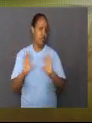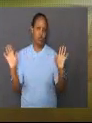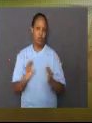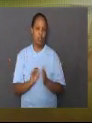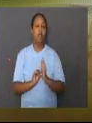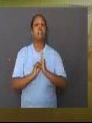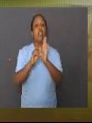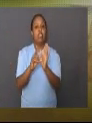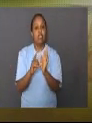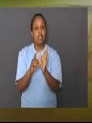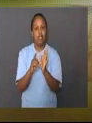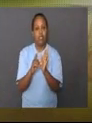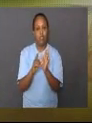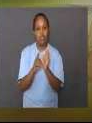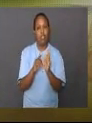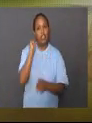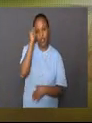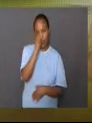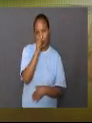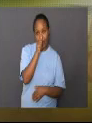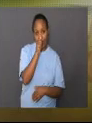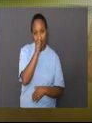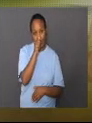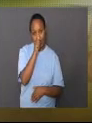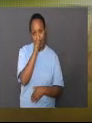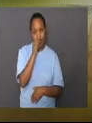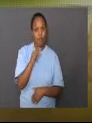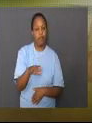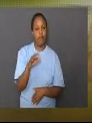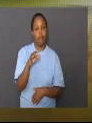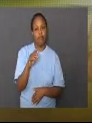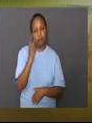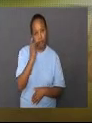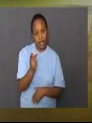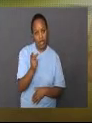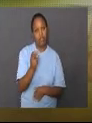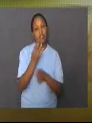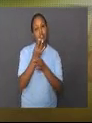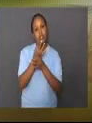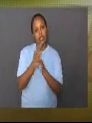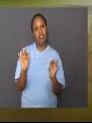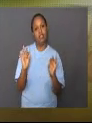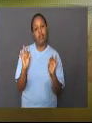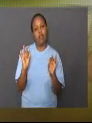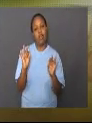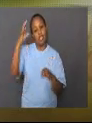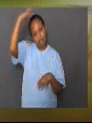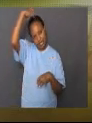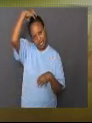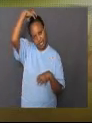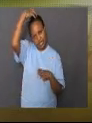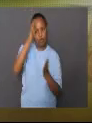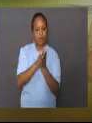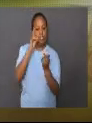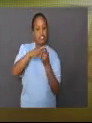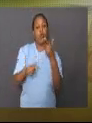For instance, while Ethiopians enjoy the benefit of free state education up to